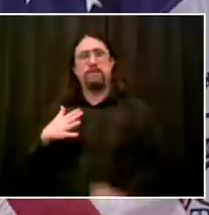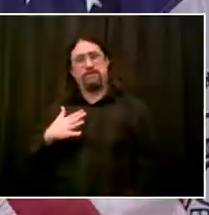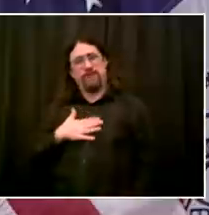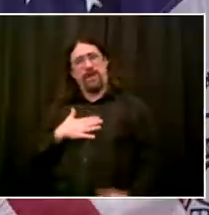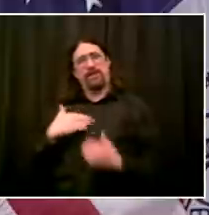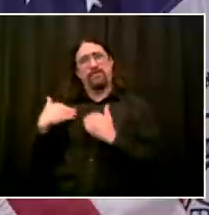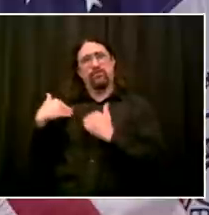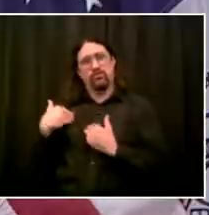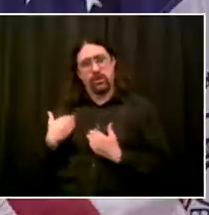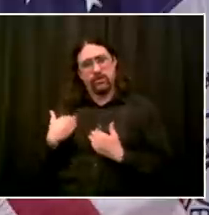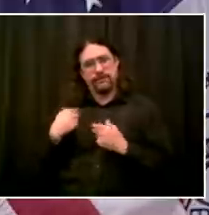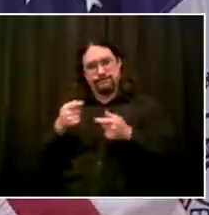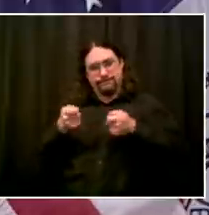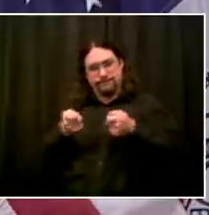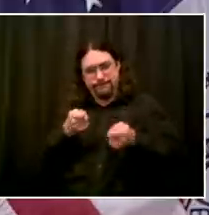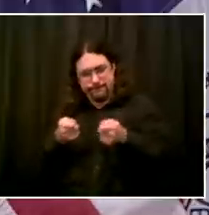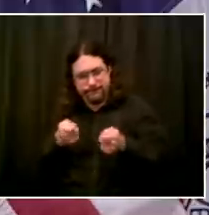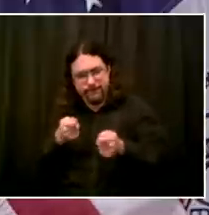problem.